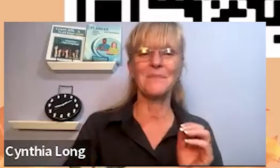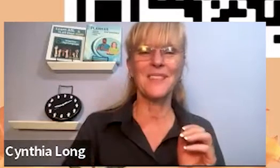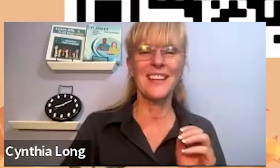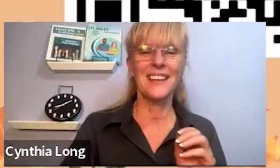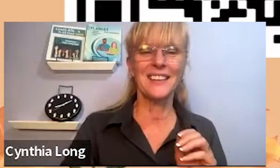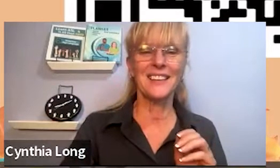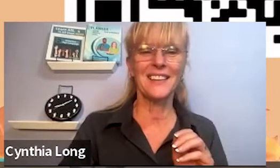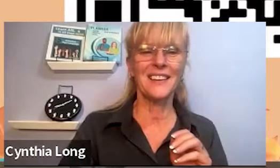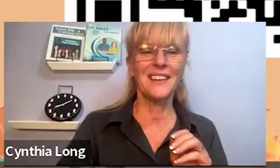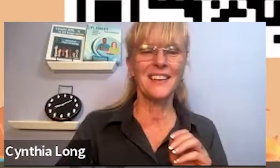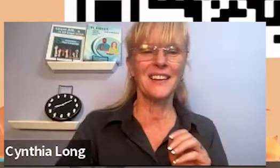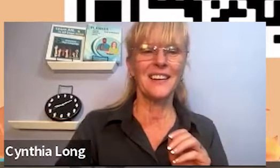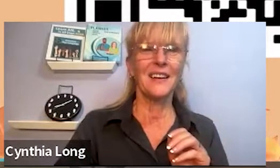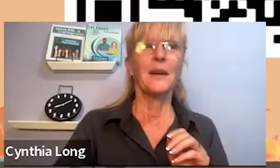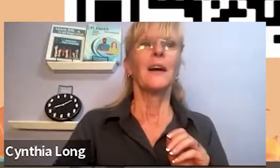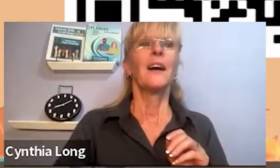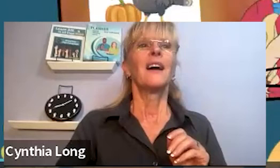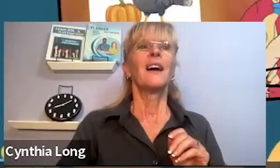again.